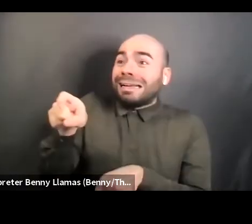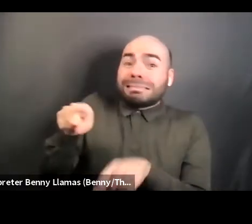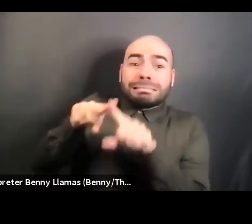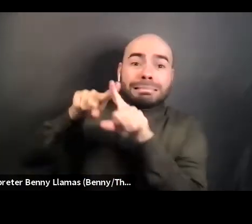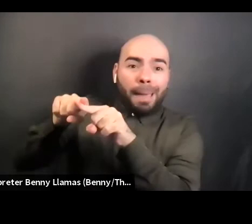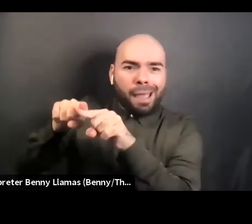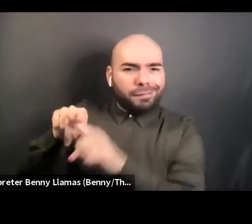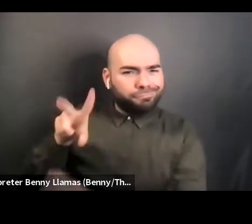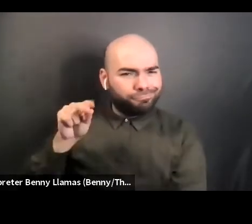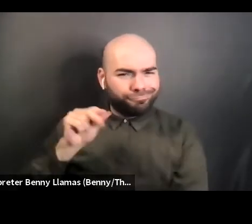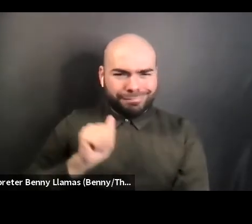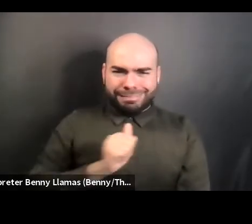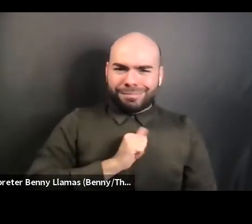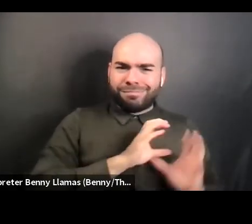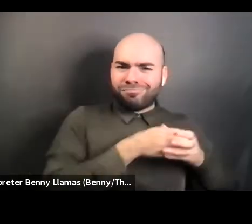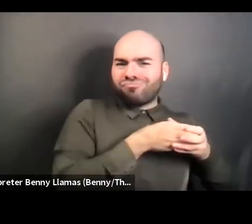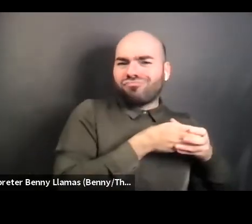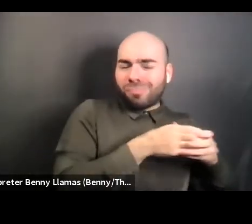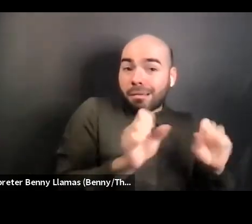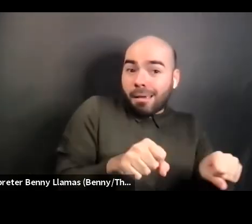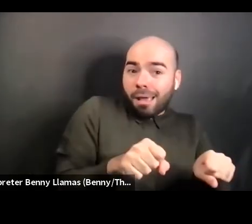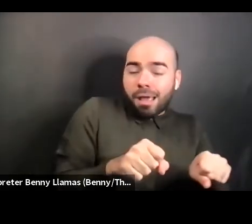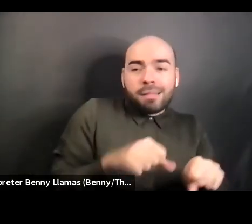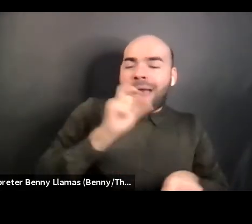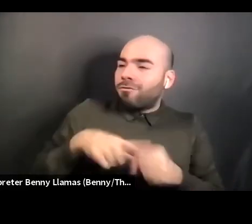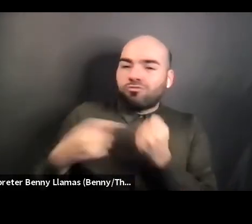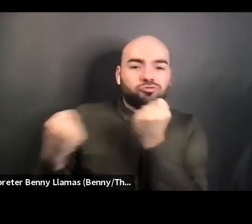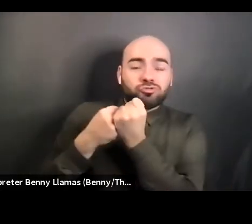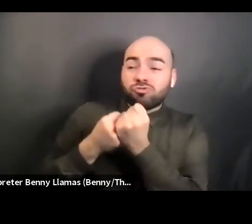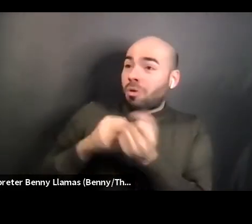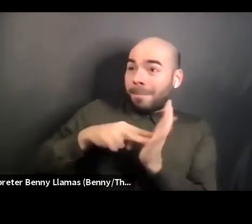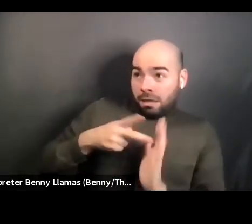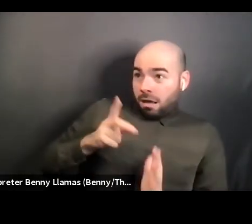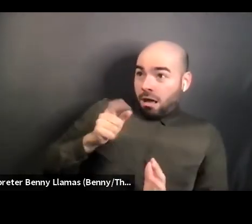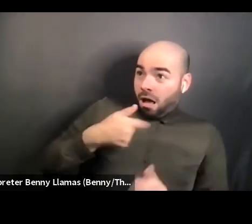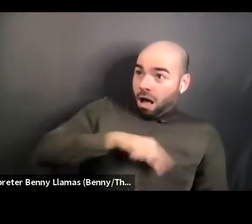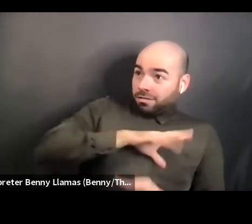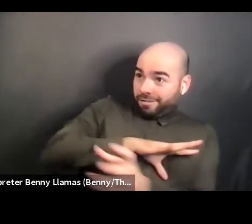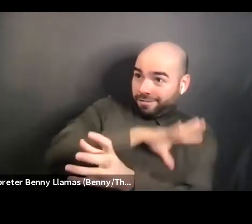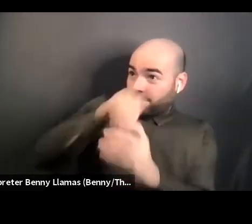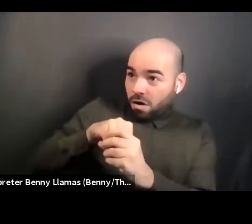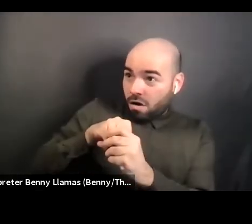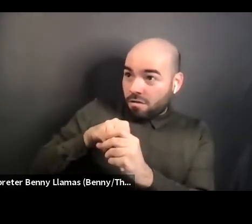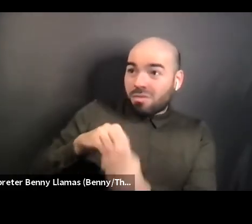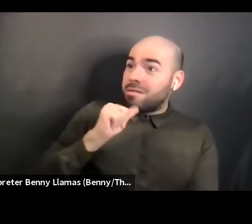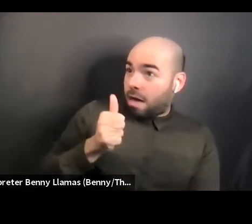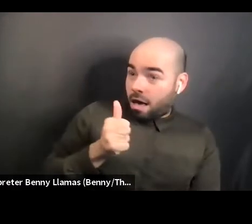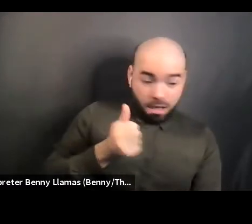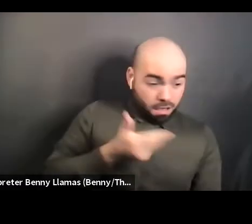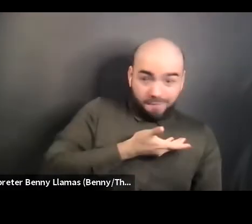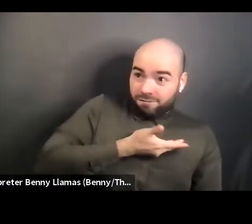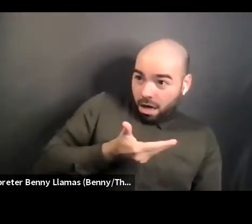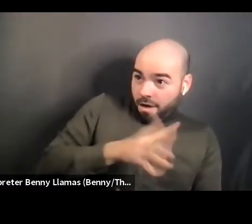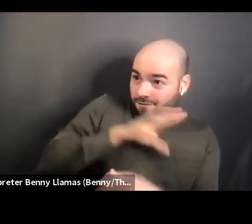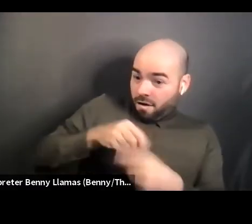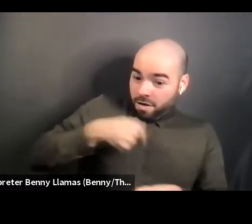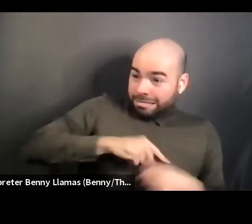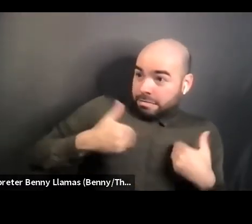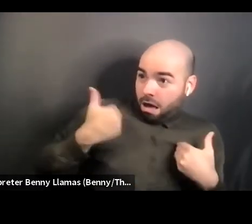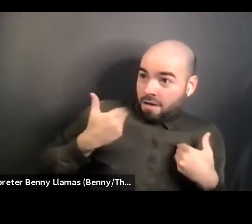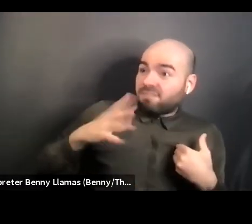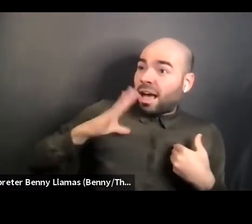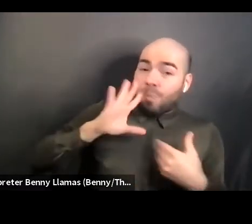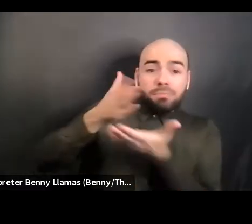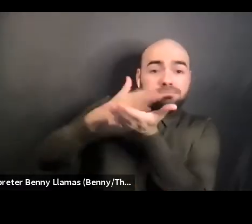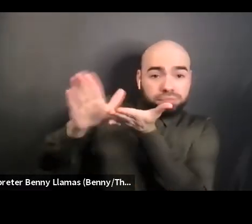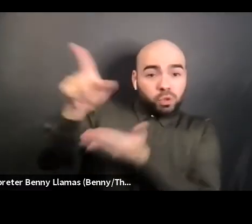least without our input. Either learn to include us in your decision-making or be prepared to get out of the way. Also, we're